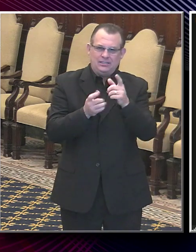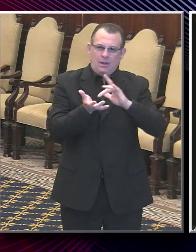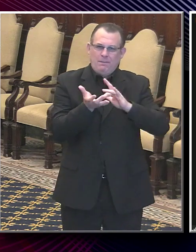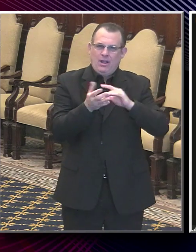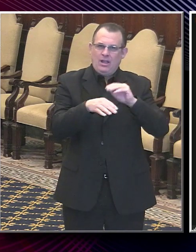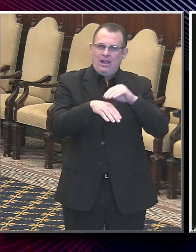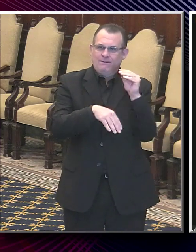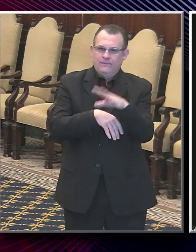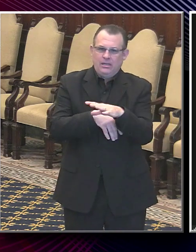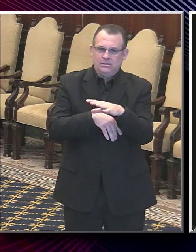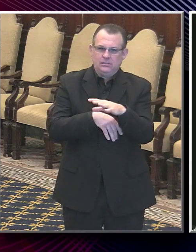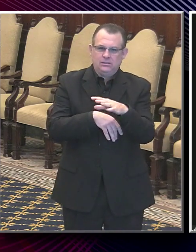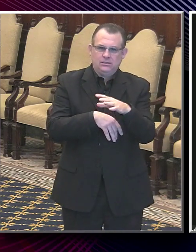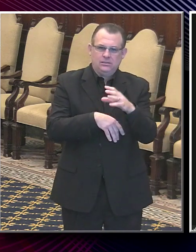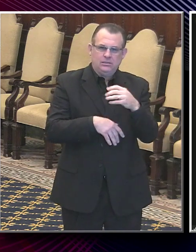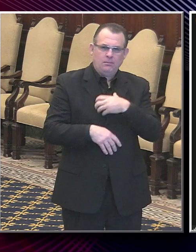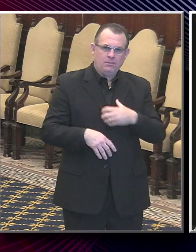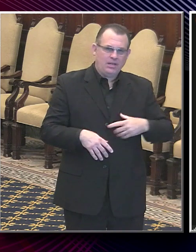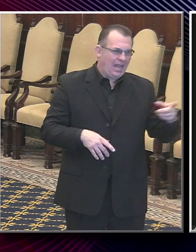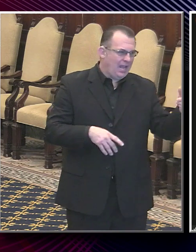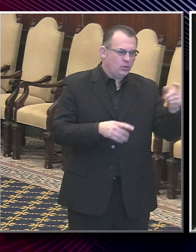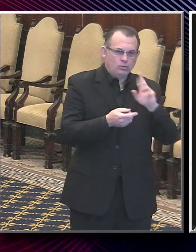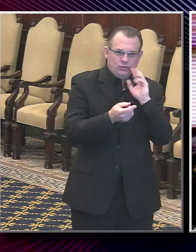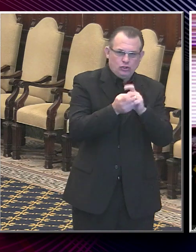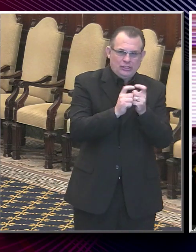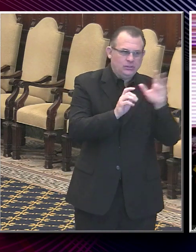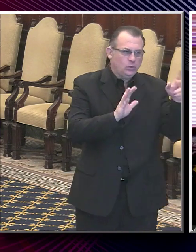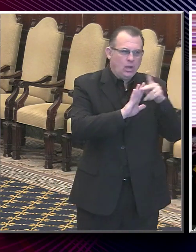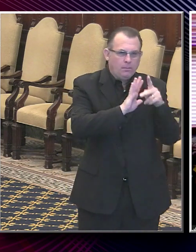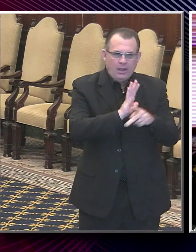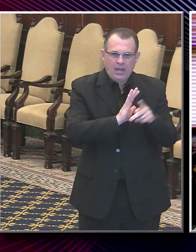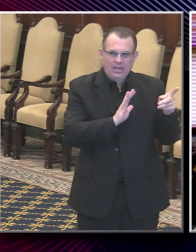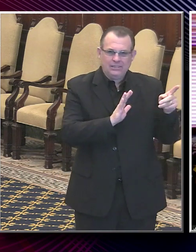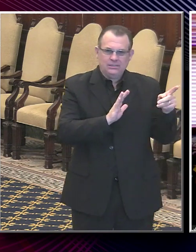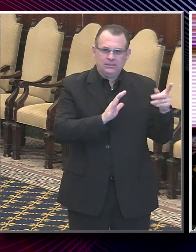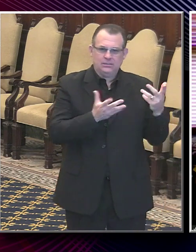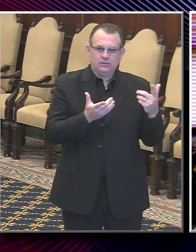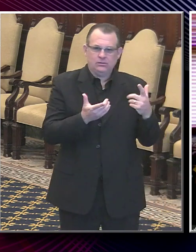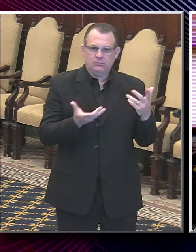that shaped your policy evolution and decision?